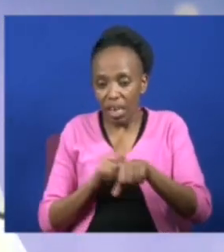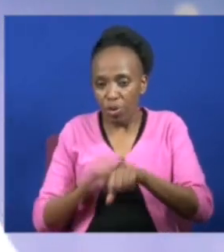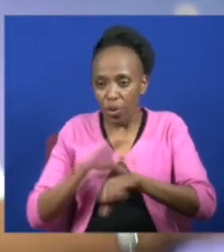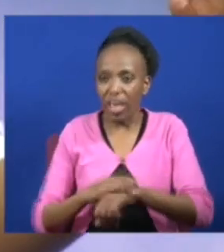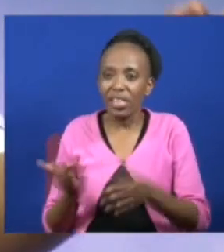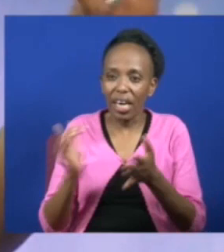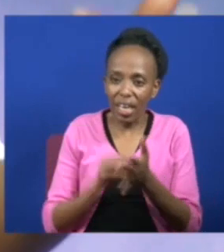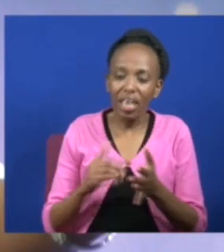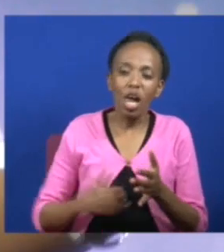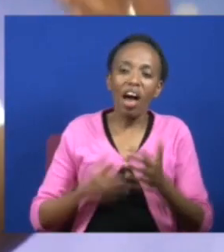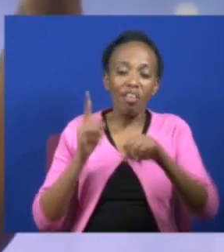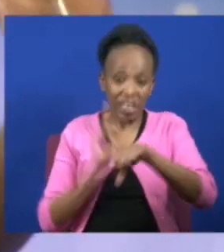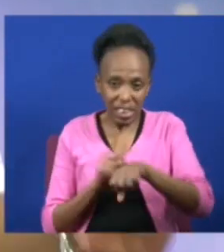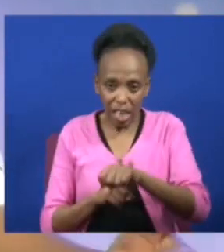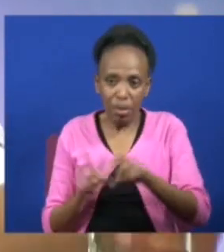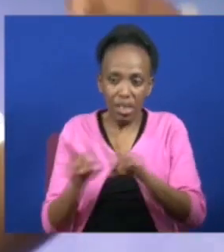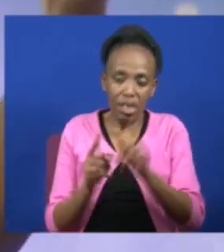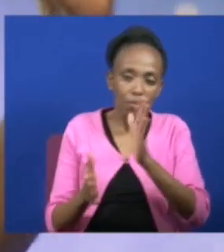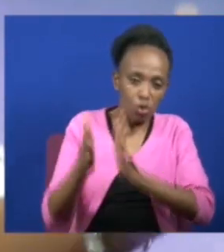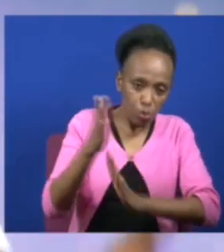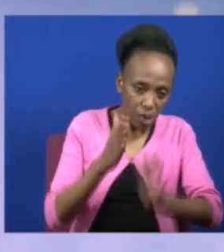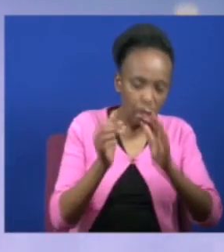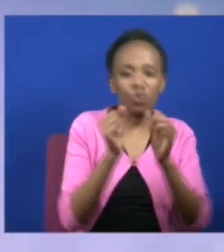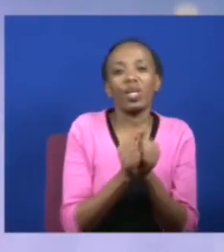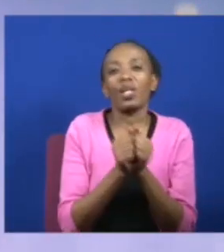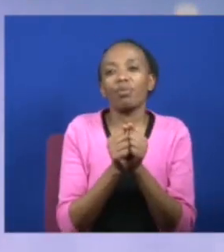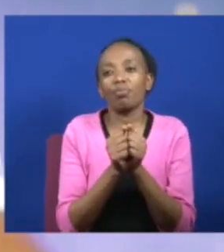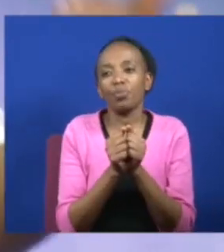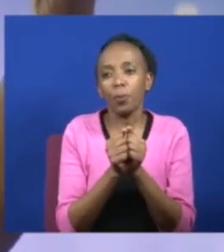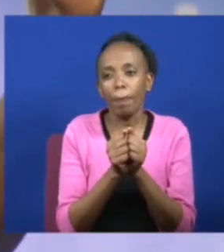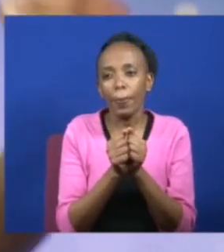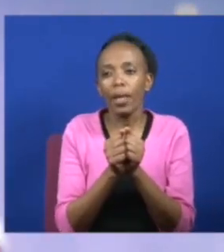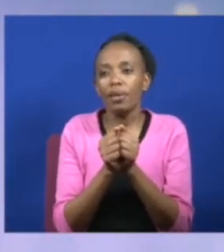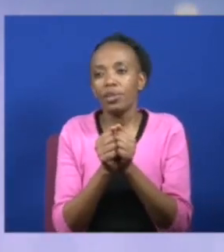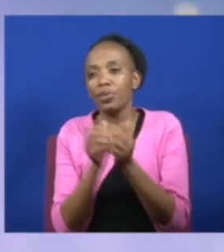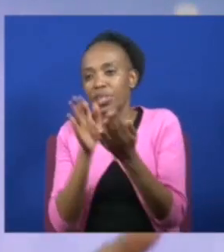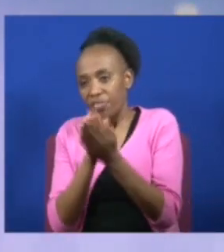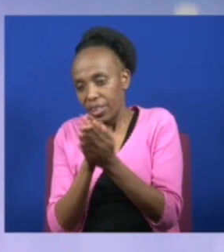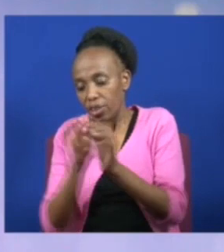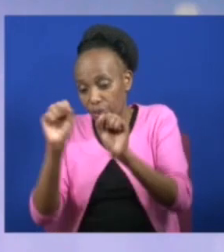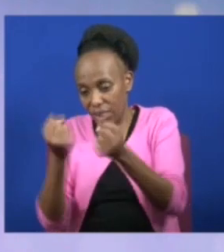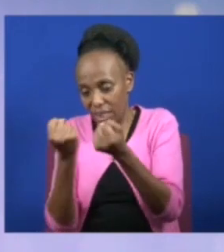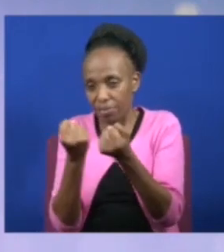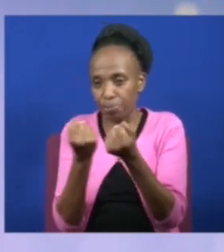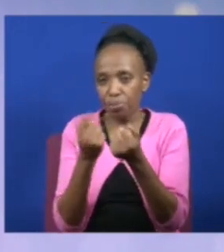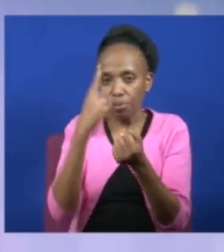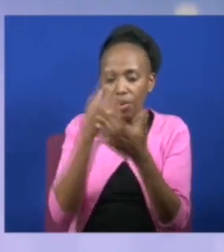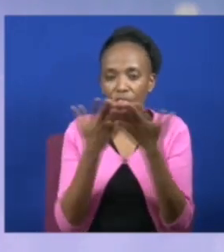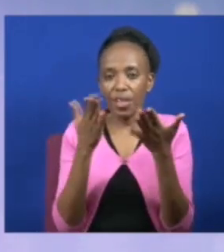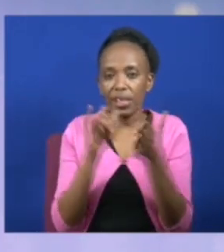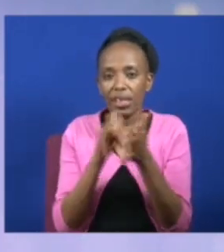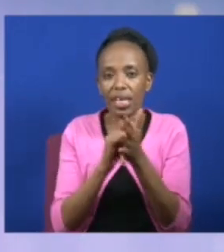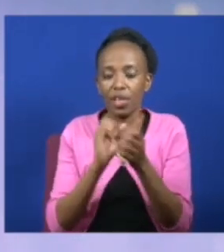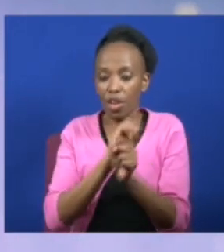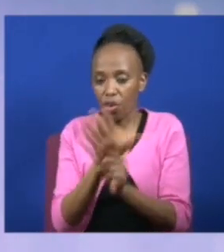this? Take time even to plan together, to invest, to save. One of the things